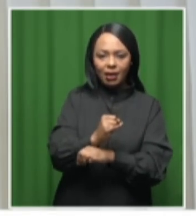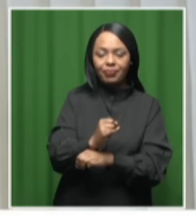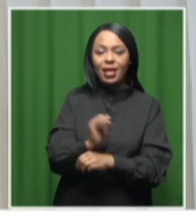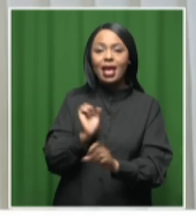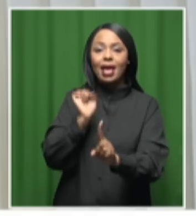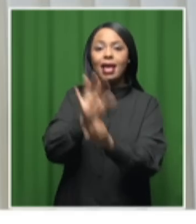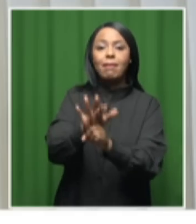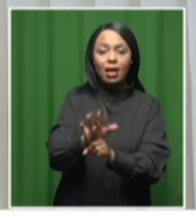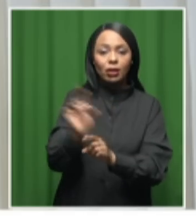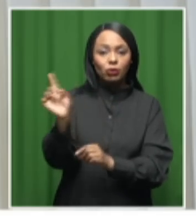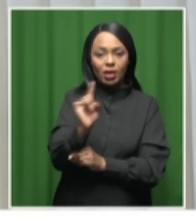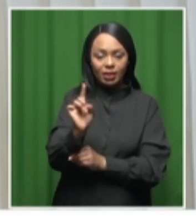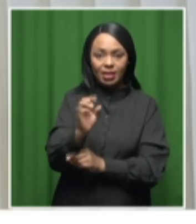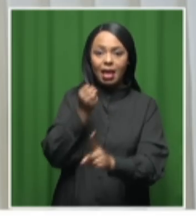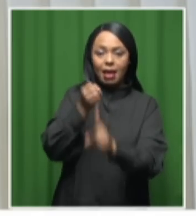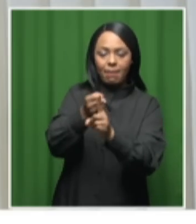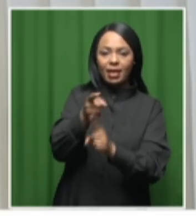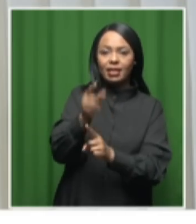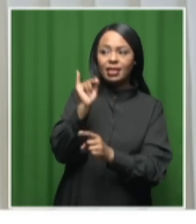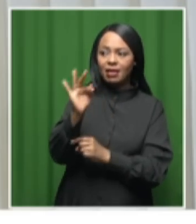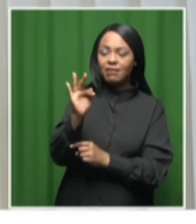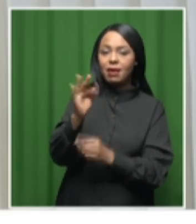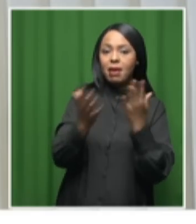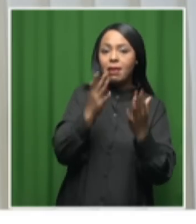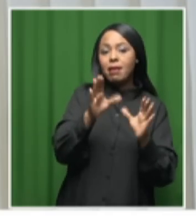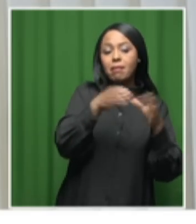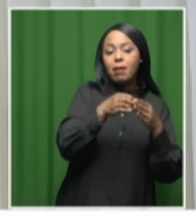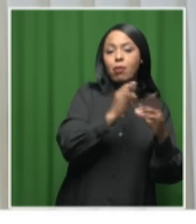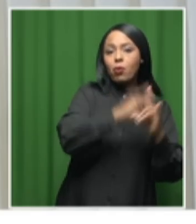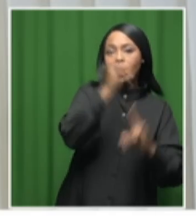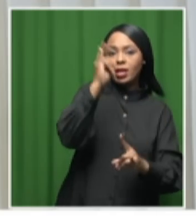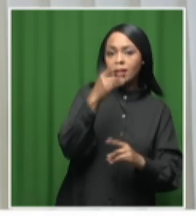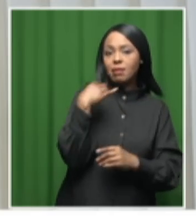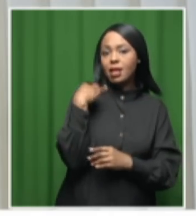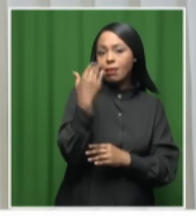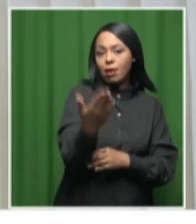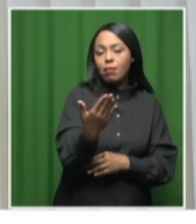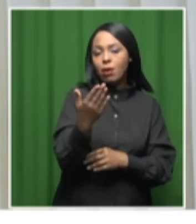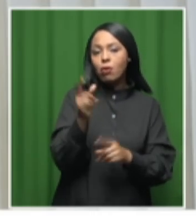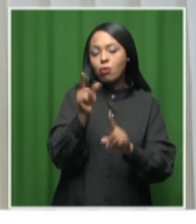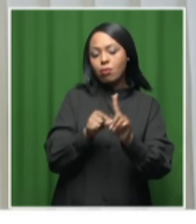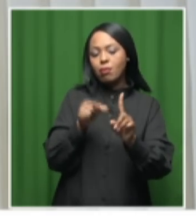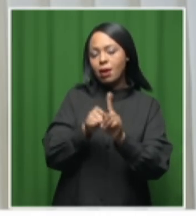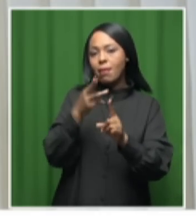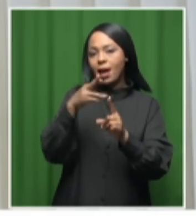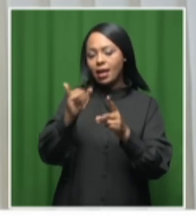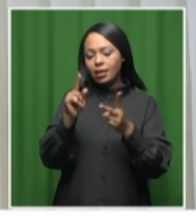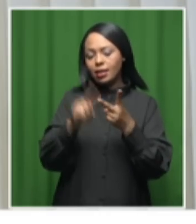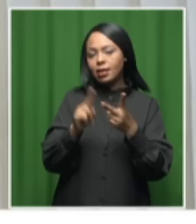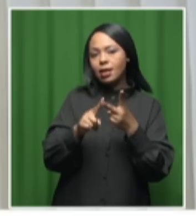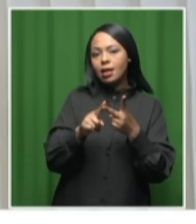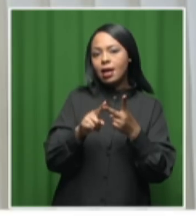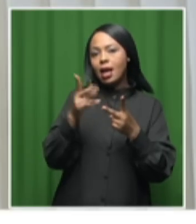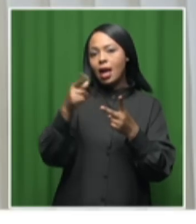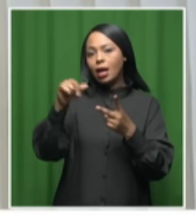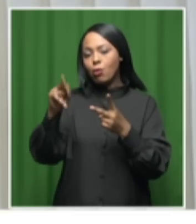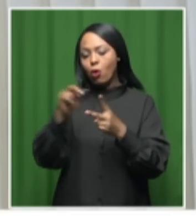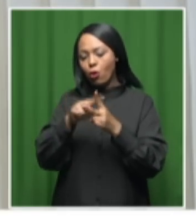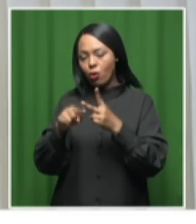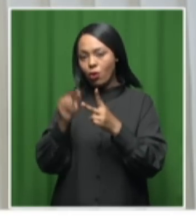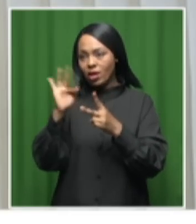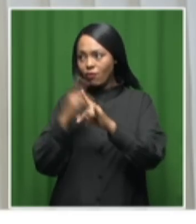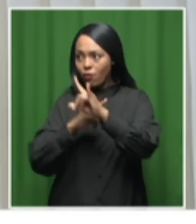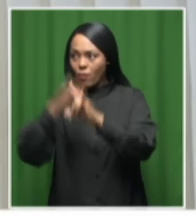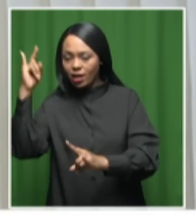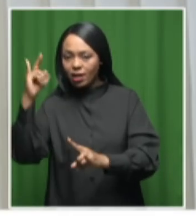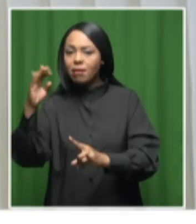of that is that if any of the parties win, meaning the applicants, in this case, Advocate Downer and Ms. Karyn Maughan win, then it basically